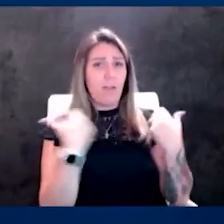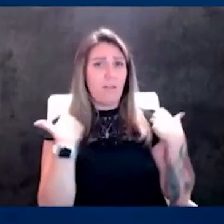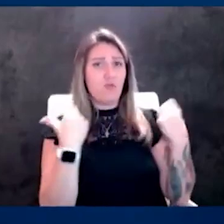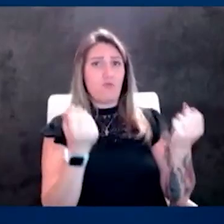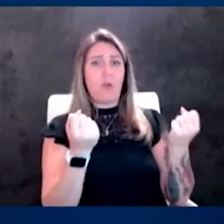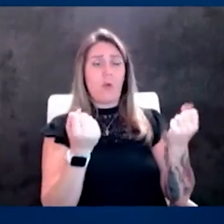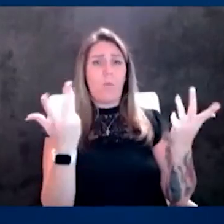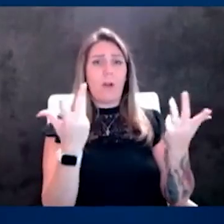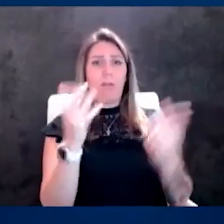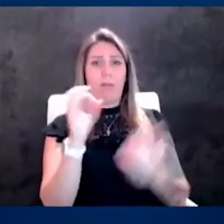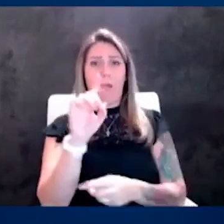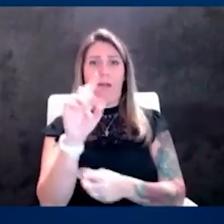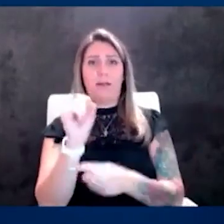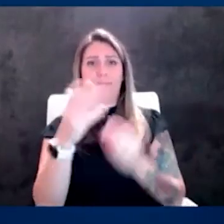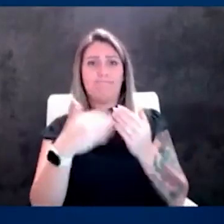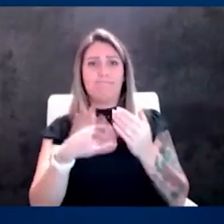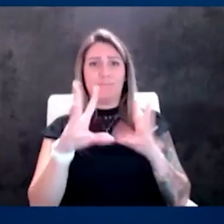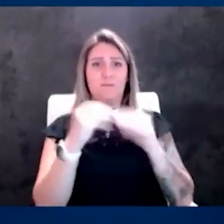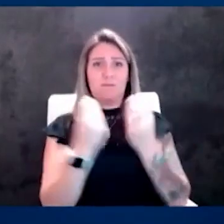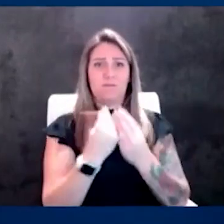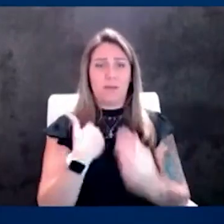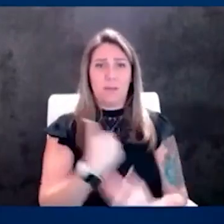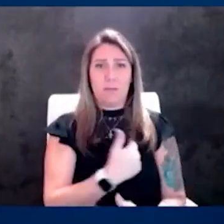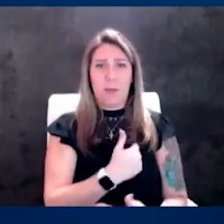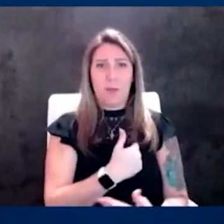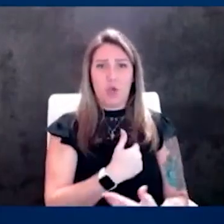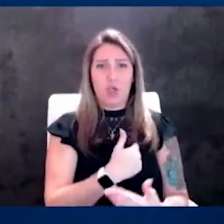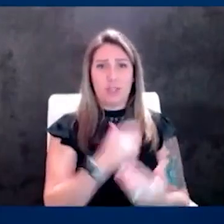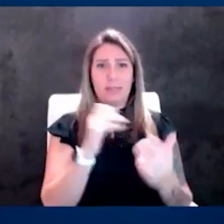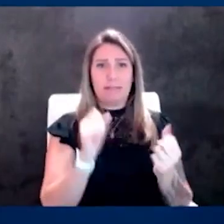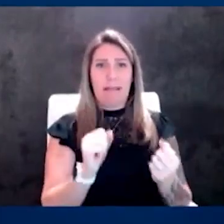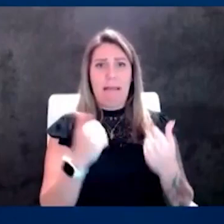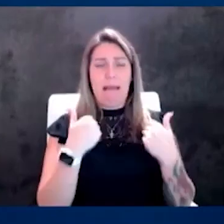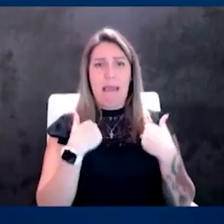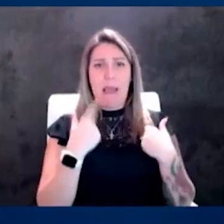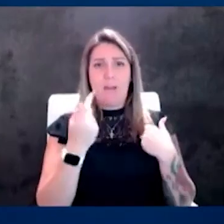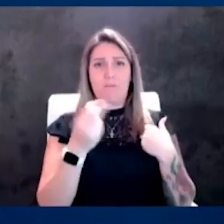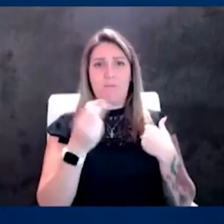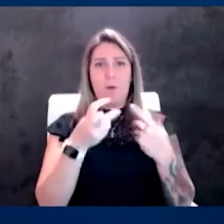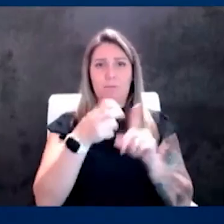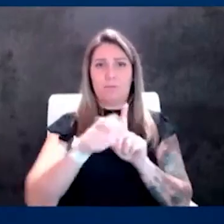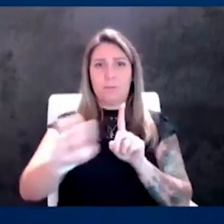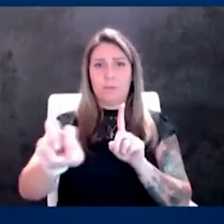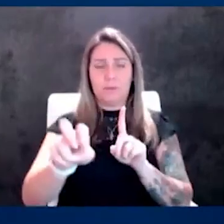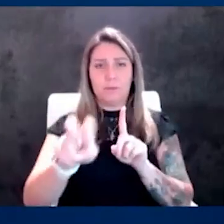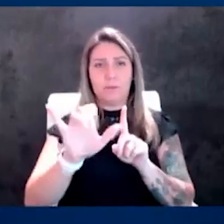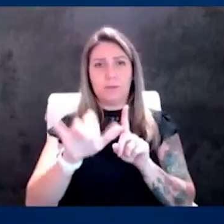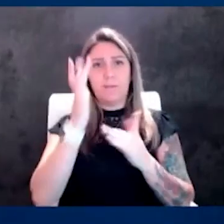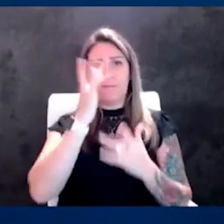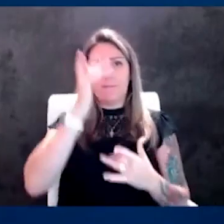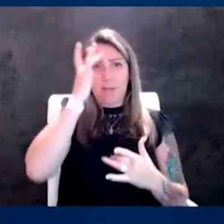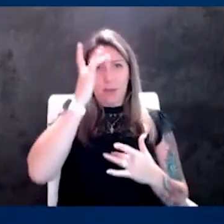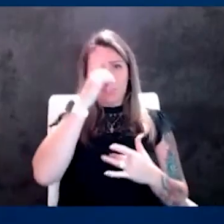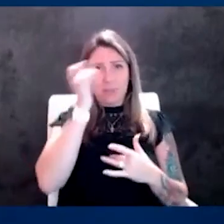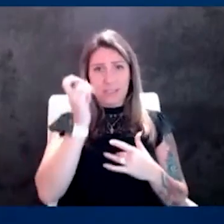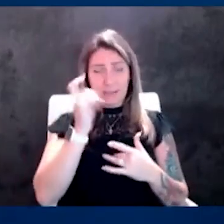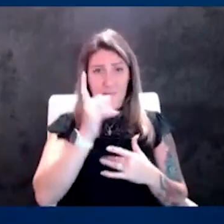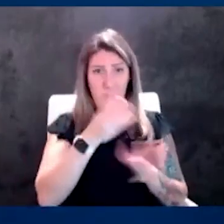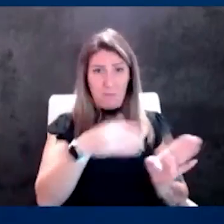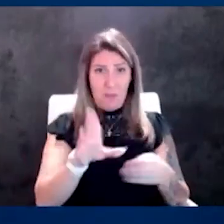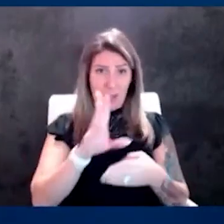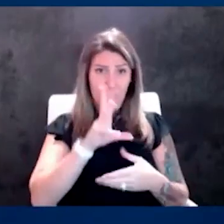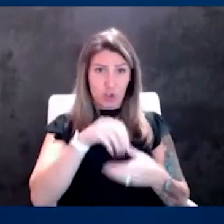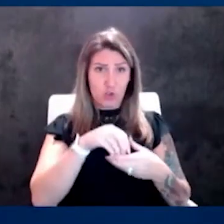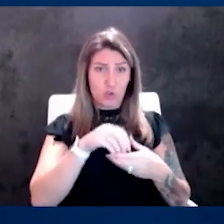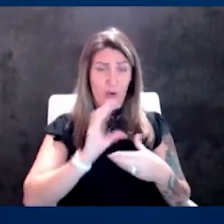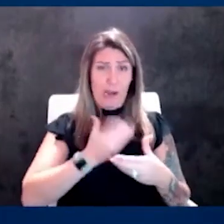rest of the family members are going to carry or transmit the virus? because they're planning to join us for our Thanksgiving gathering, and I